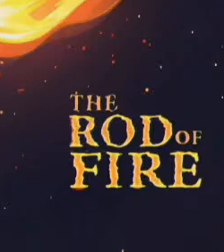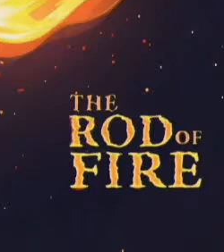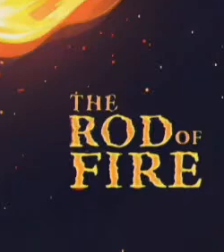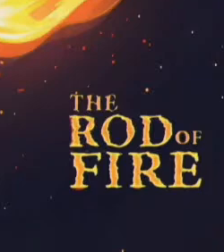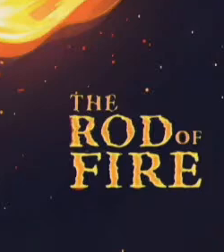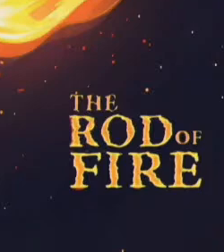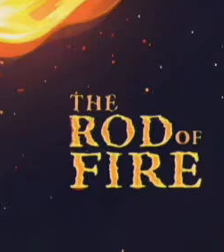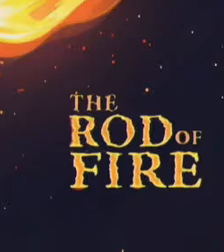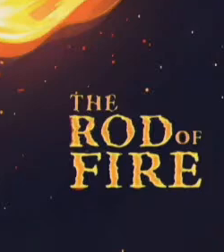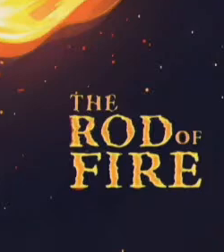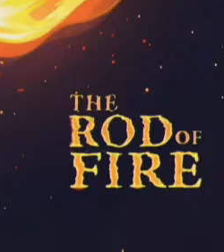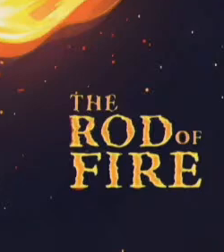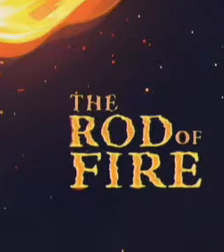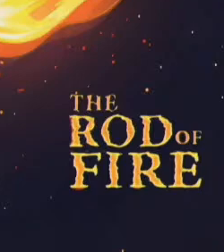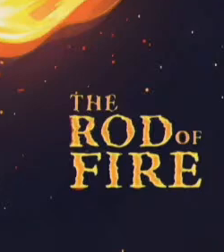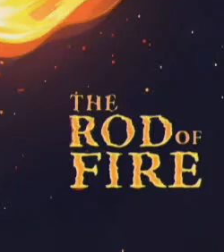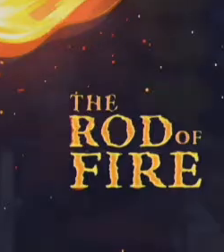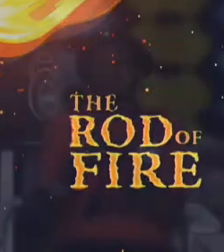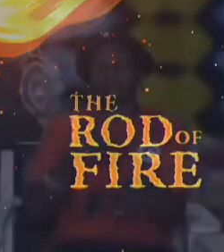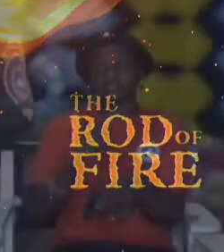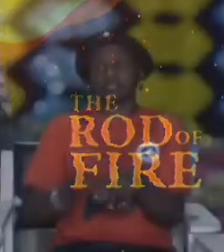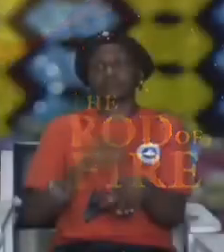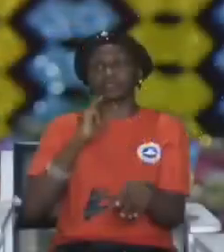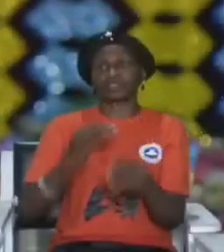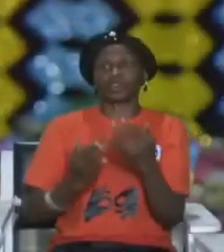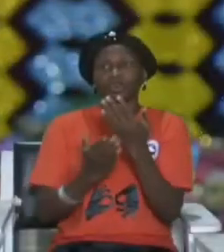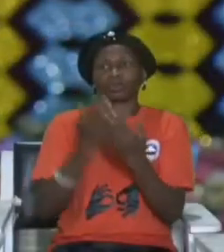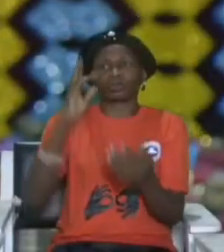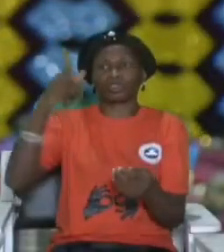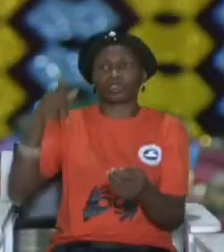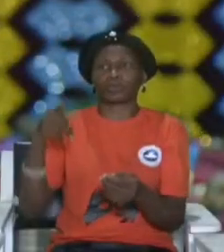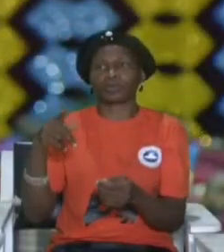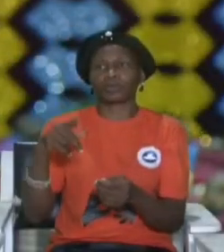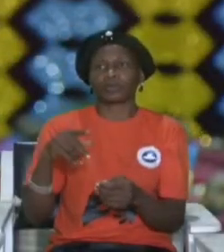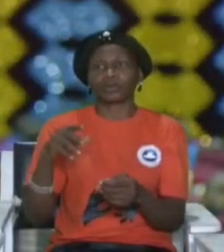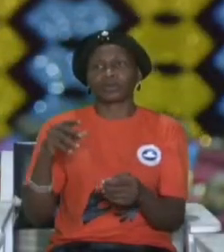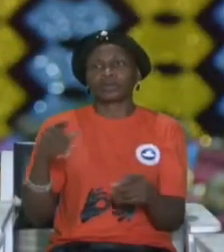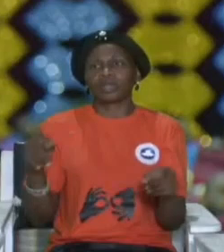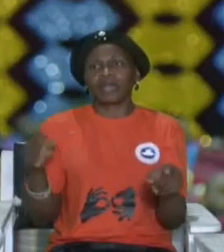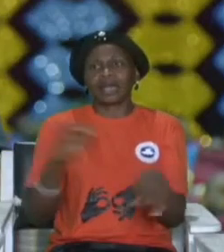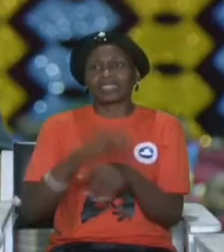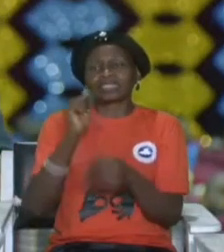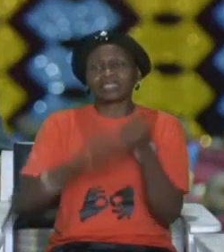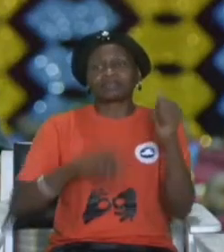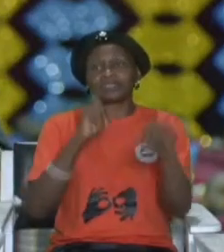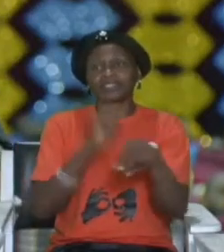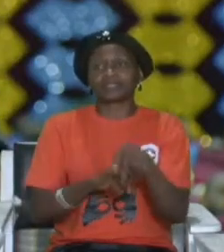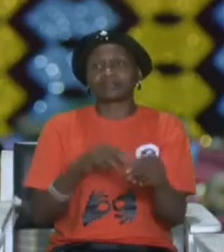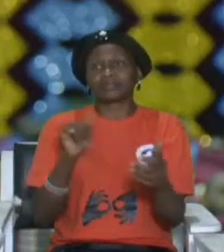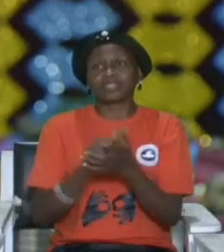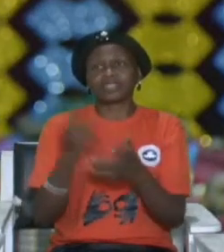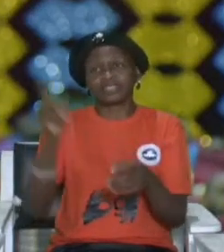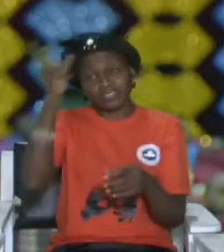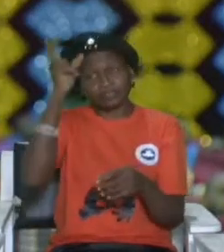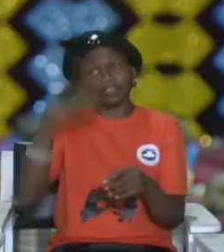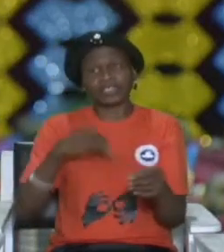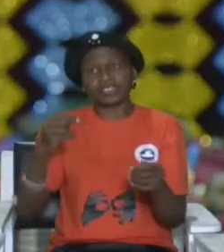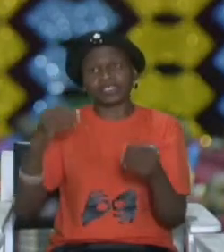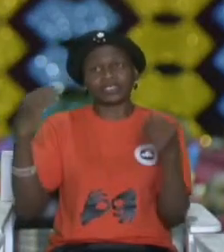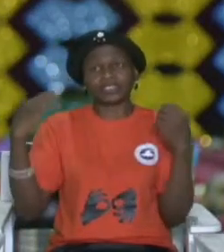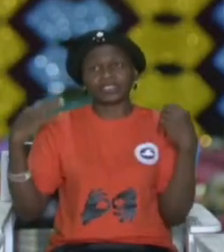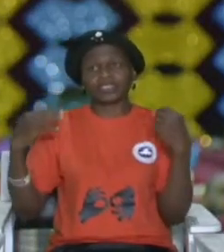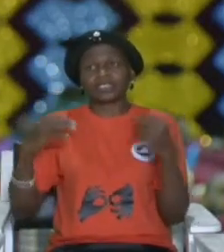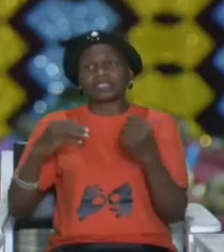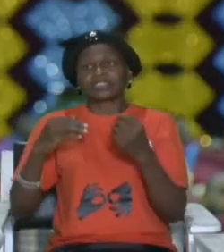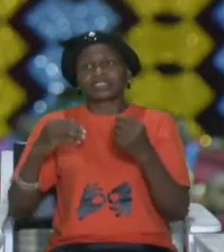demonstration tonight, as my time is almost up. So at every time that the devil and his agents